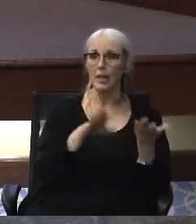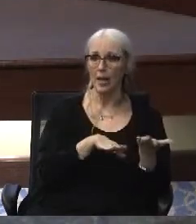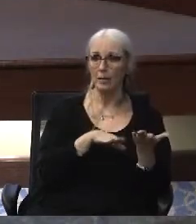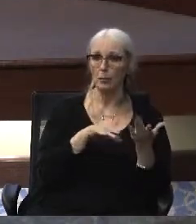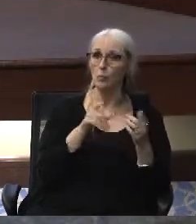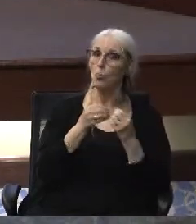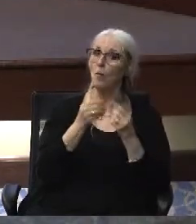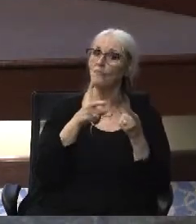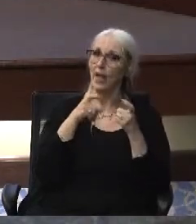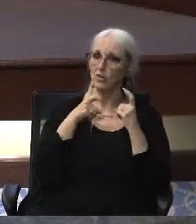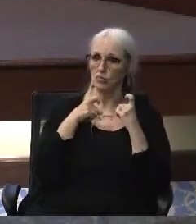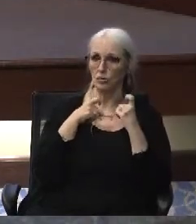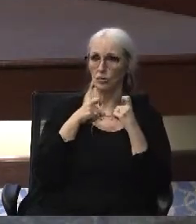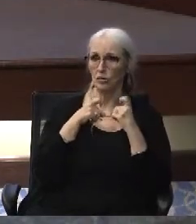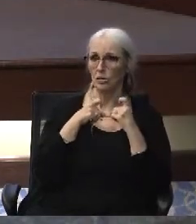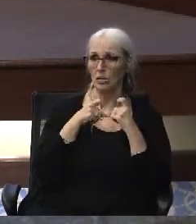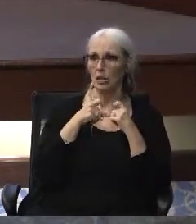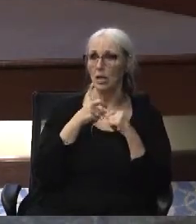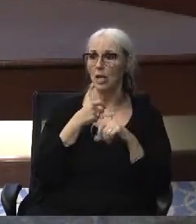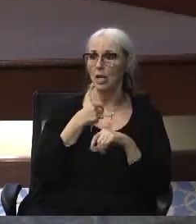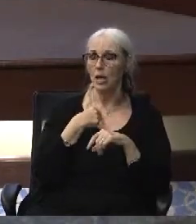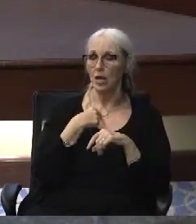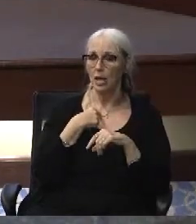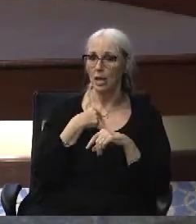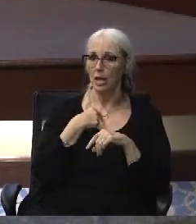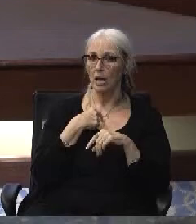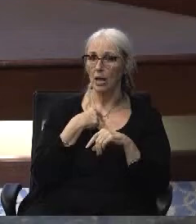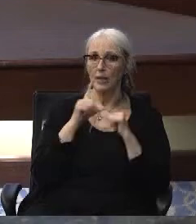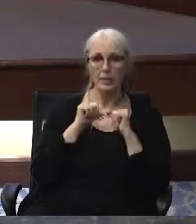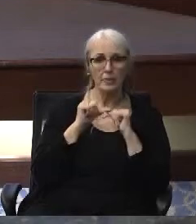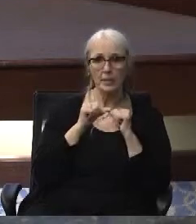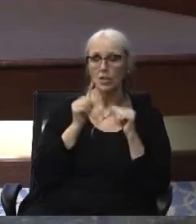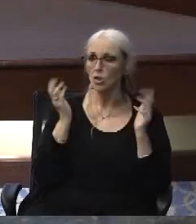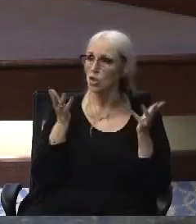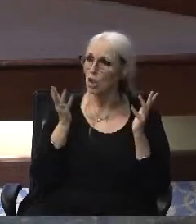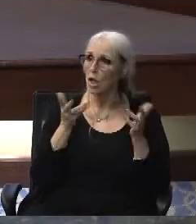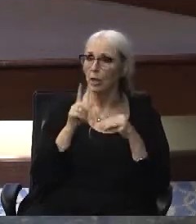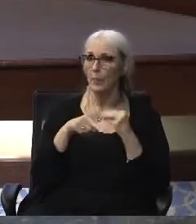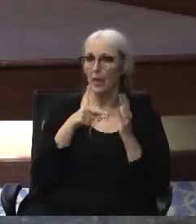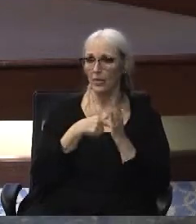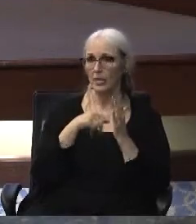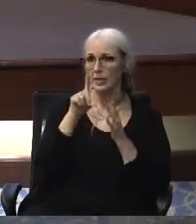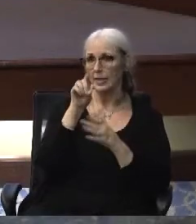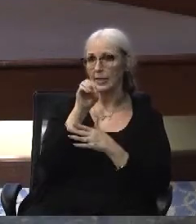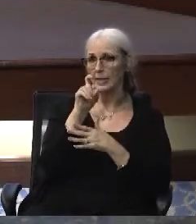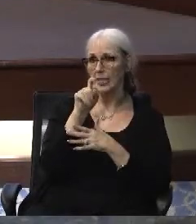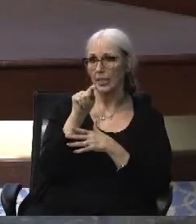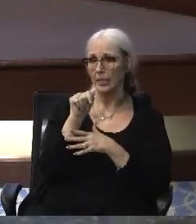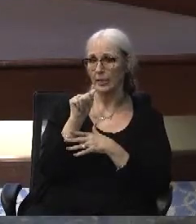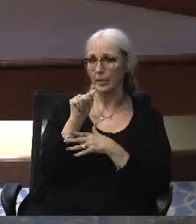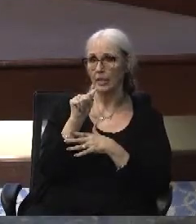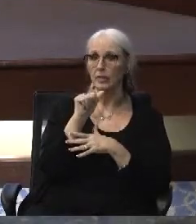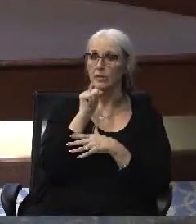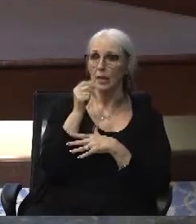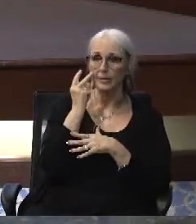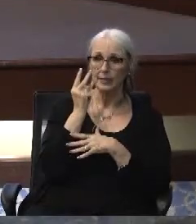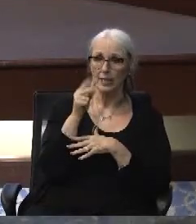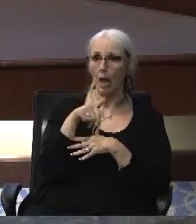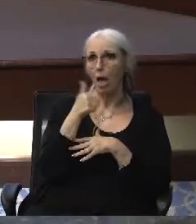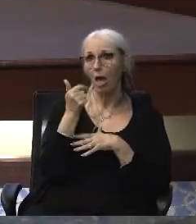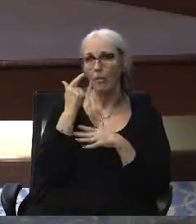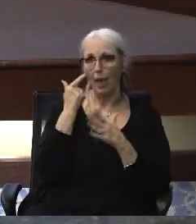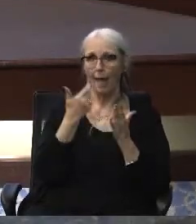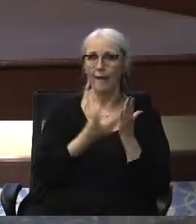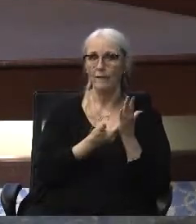at a faster rate. And we continue to talk about this Delta variant. We haven't seen any other evidences